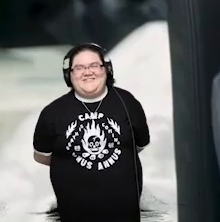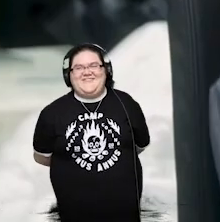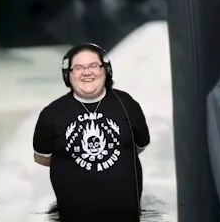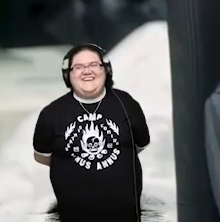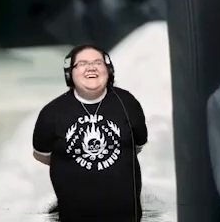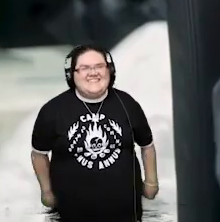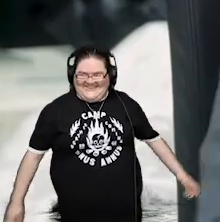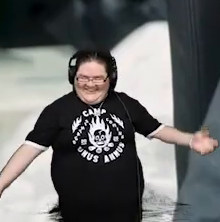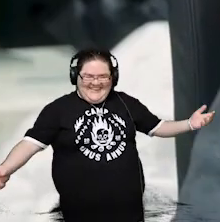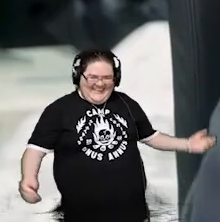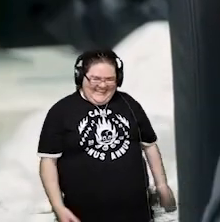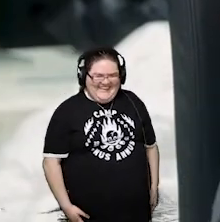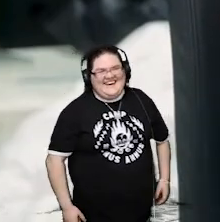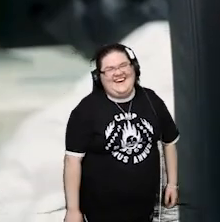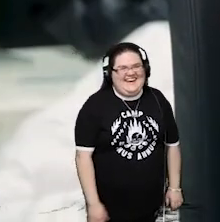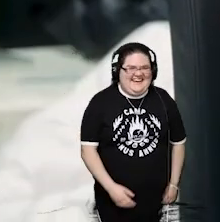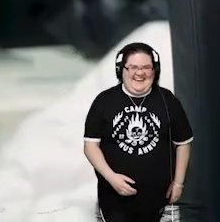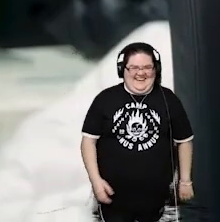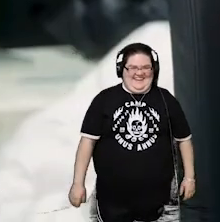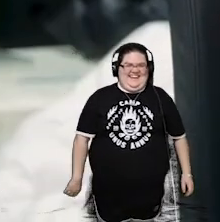Is it just me?